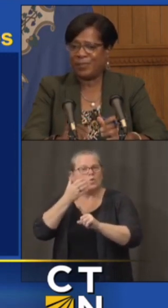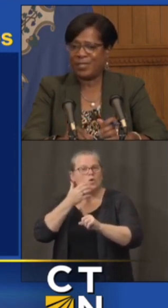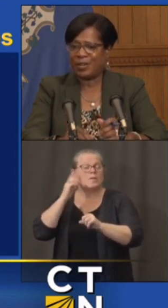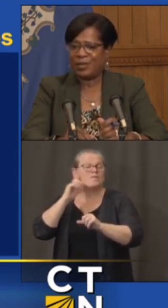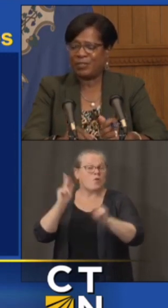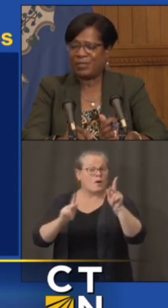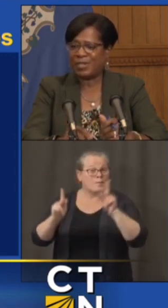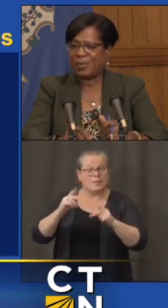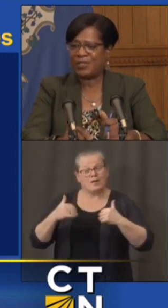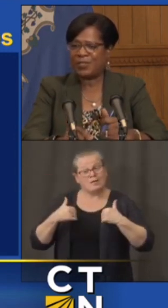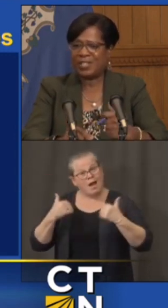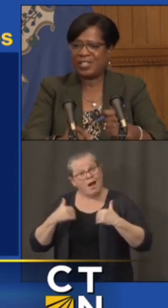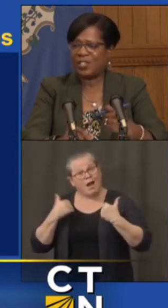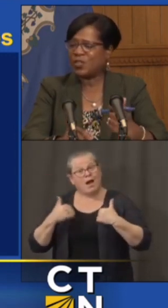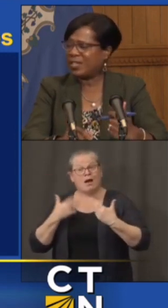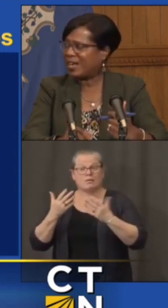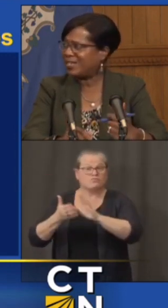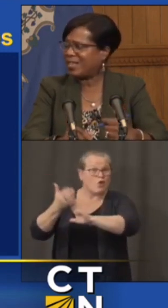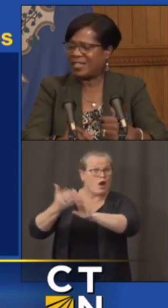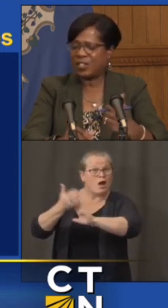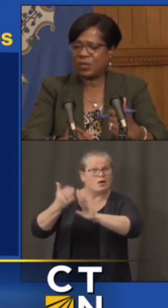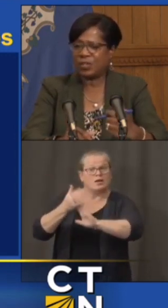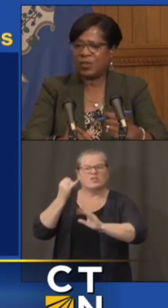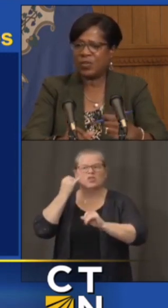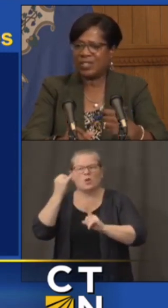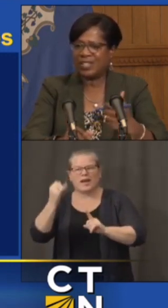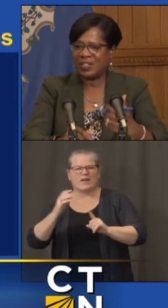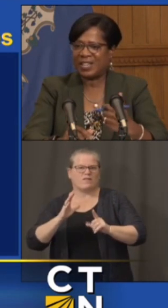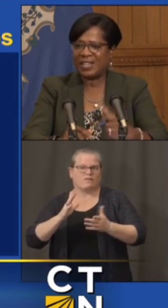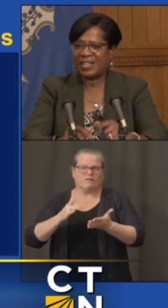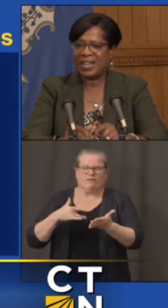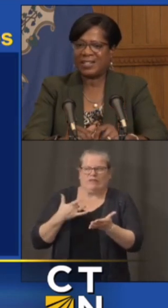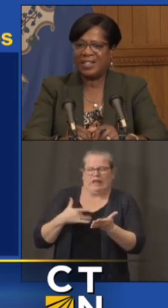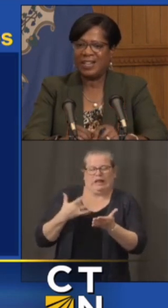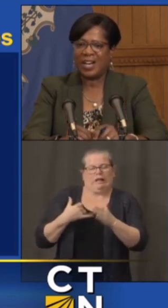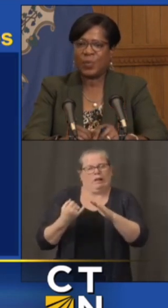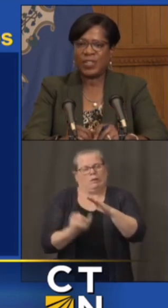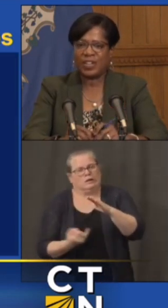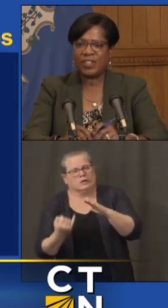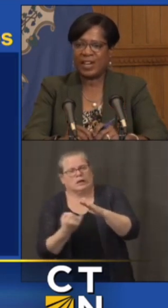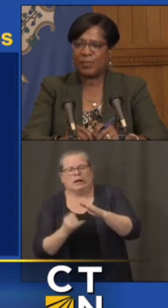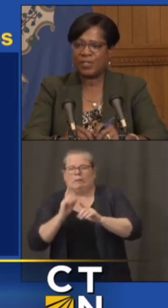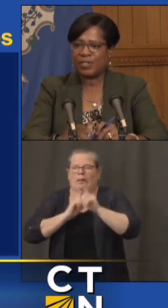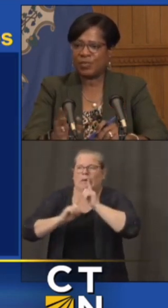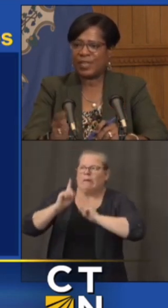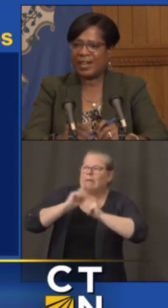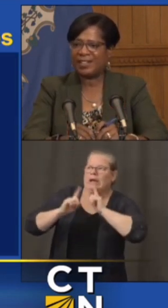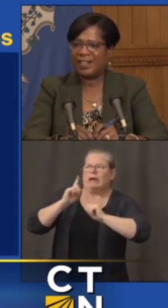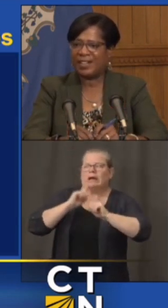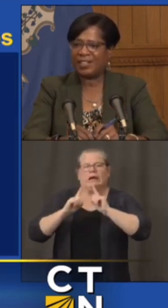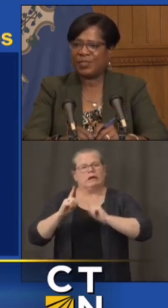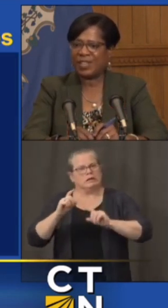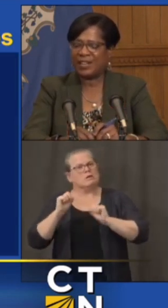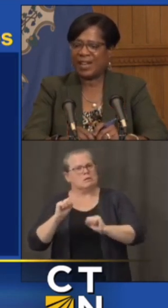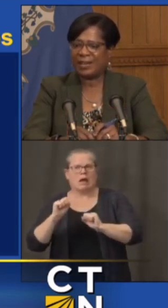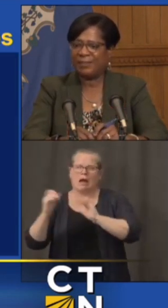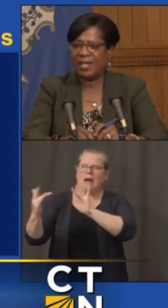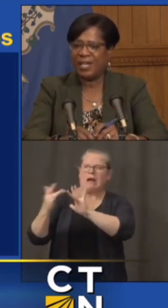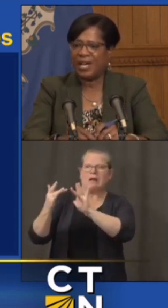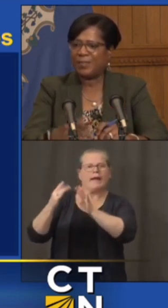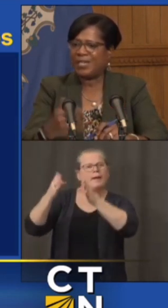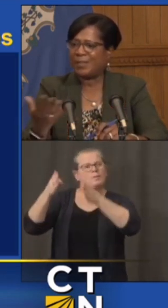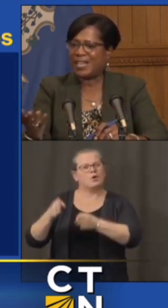people. So if someone is feeling socially isolated or alone, they can connect with another young person through that